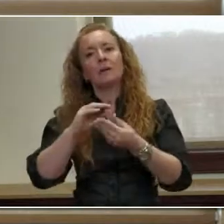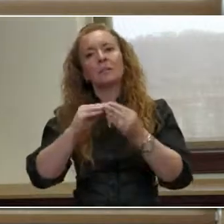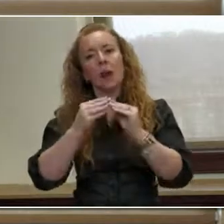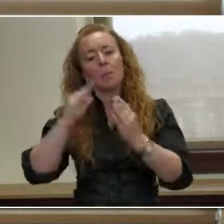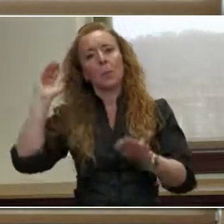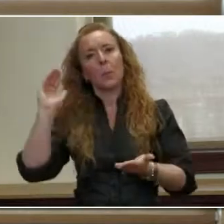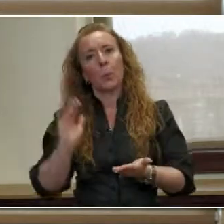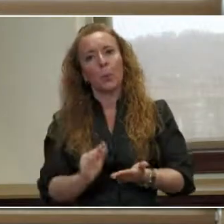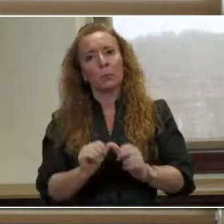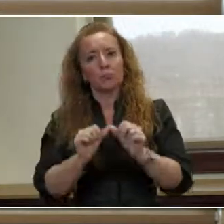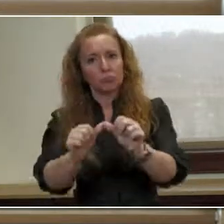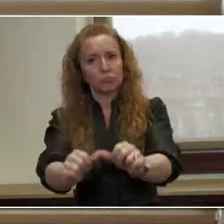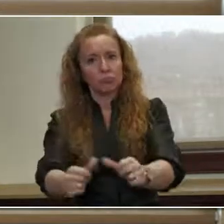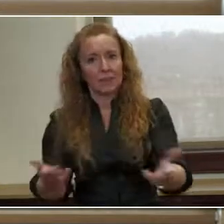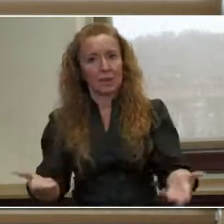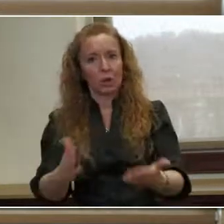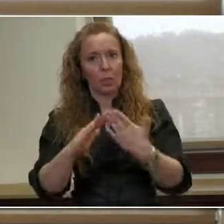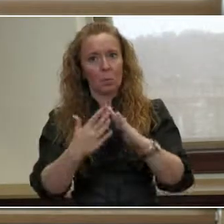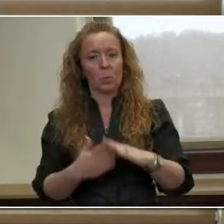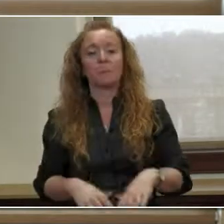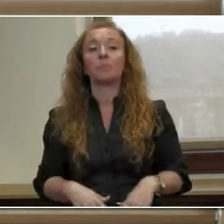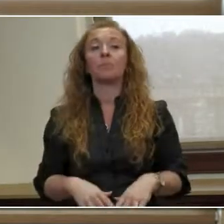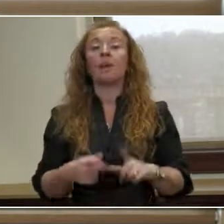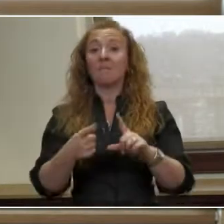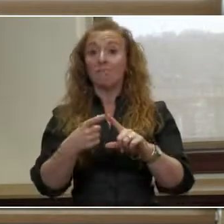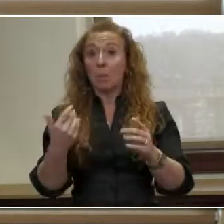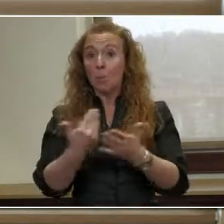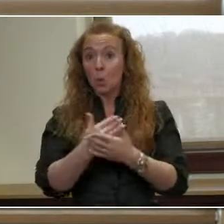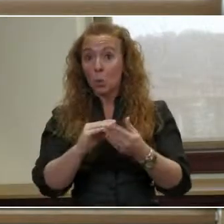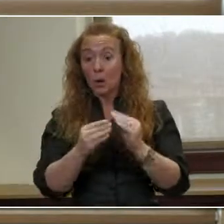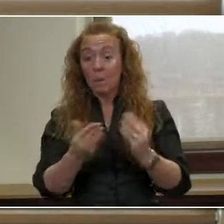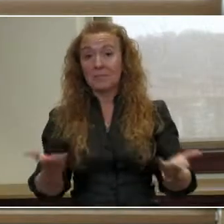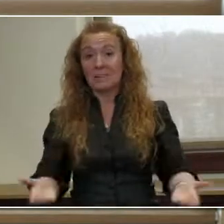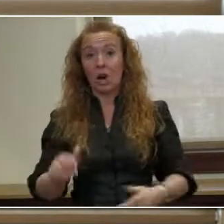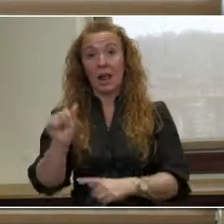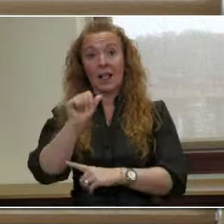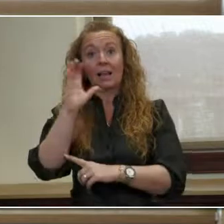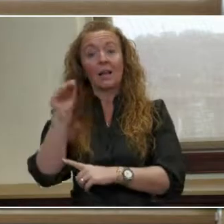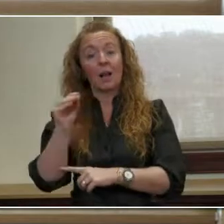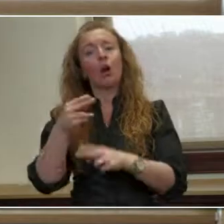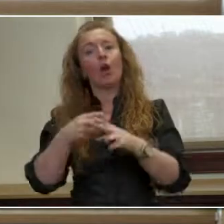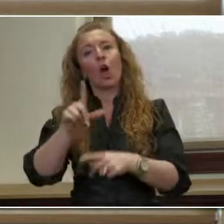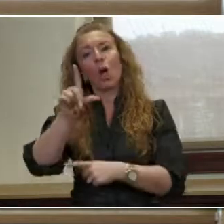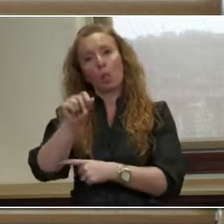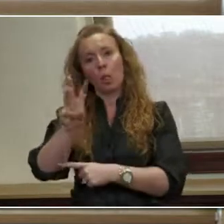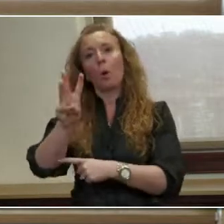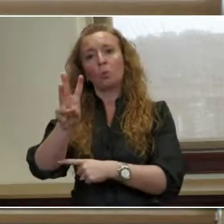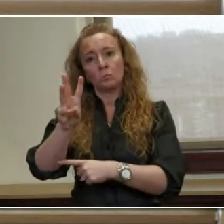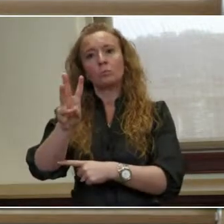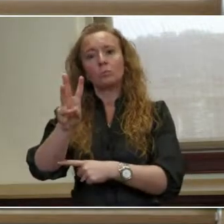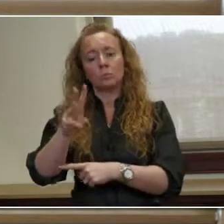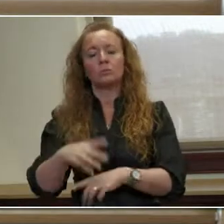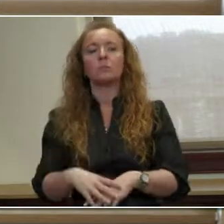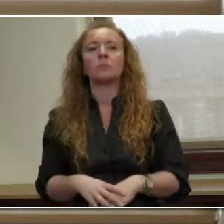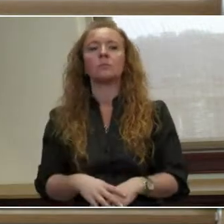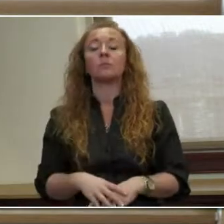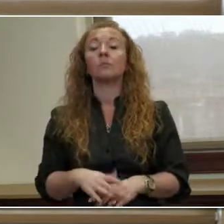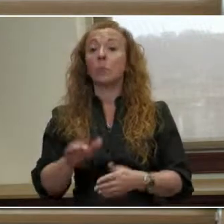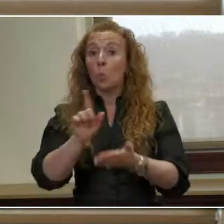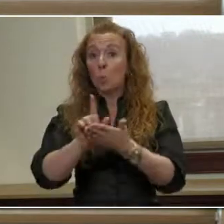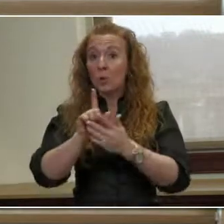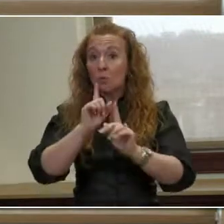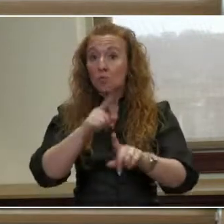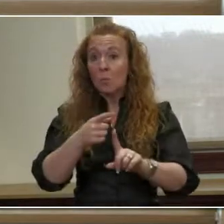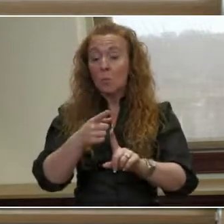community. Based on these new metrics, Allegheny County is currently in the low level. Our weekly report,